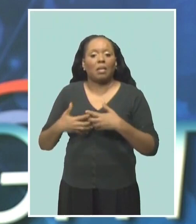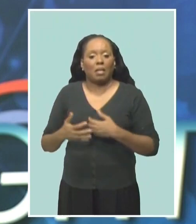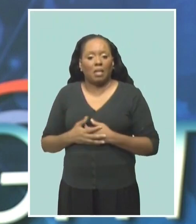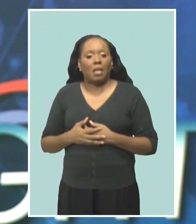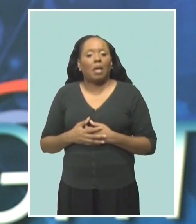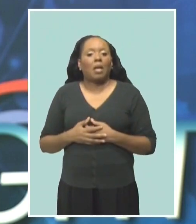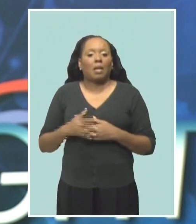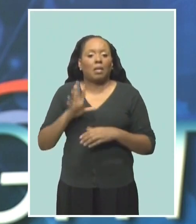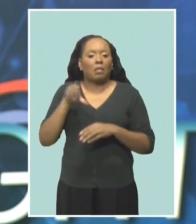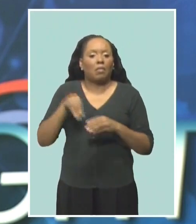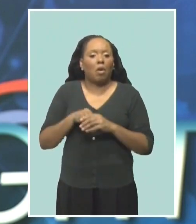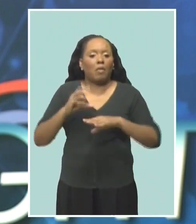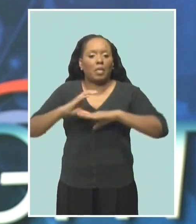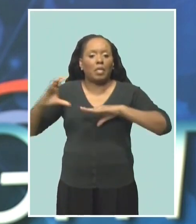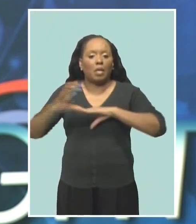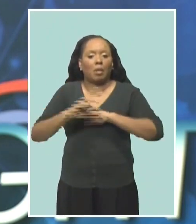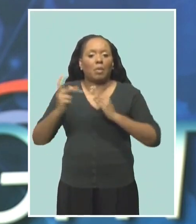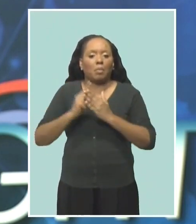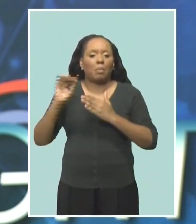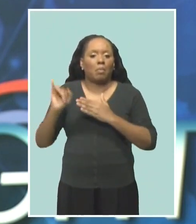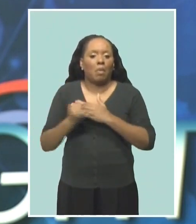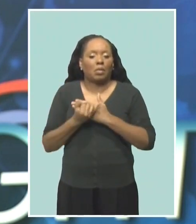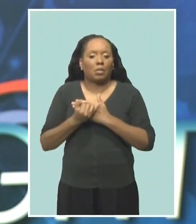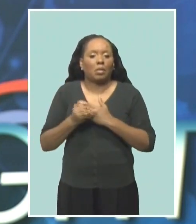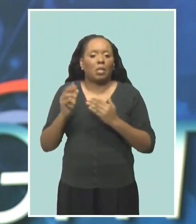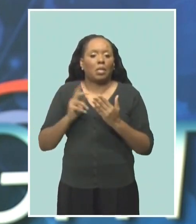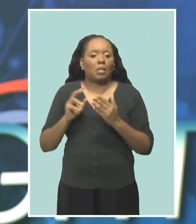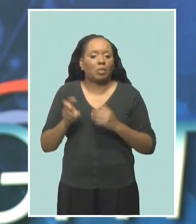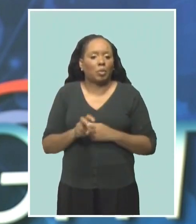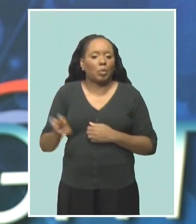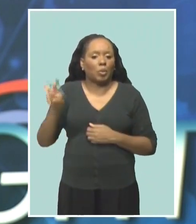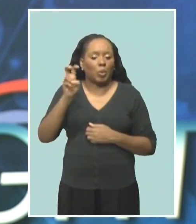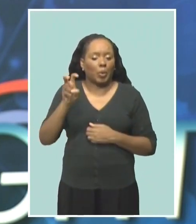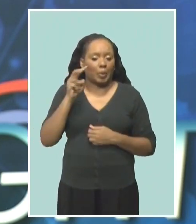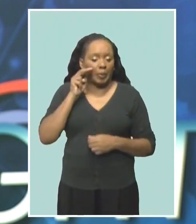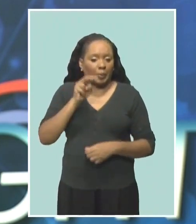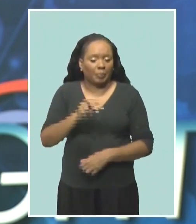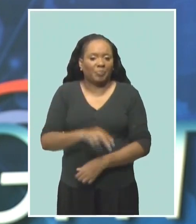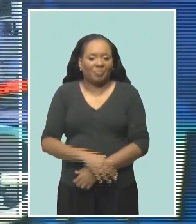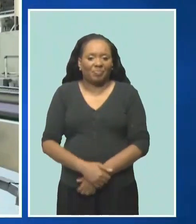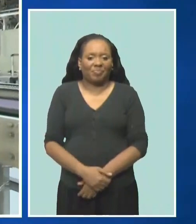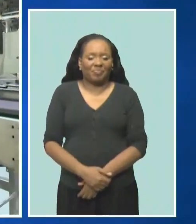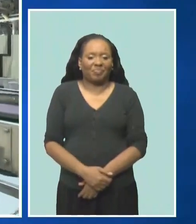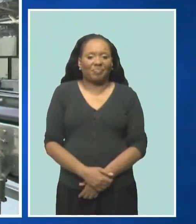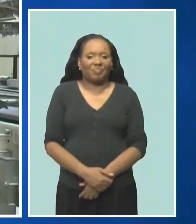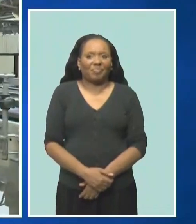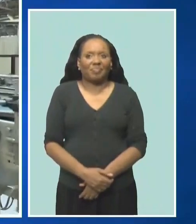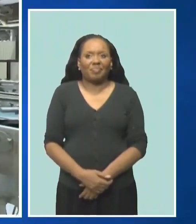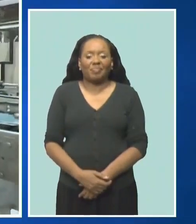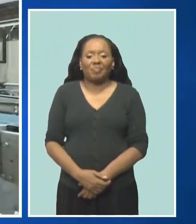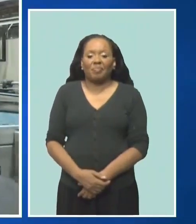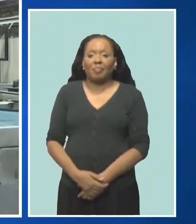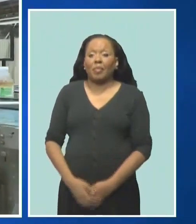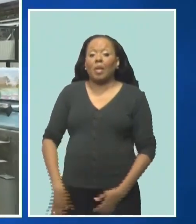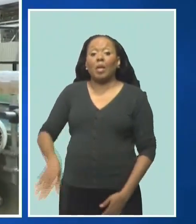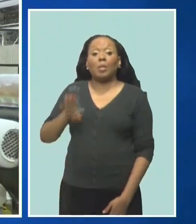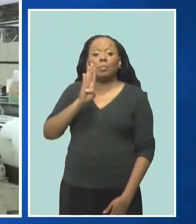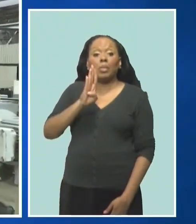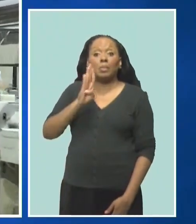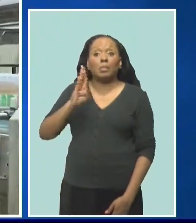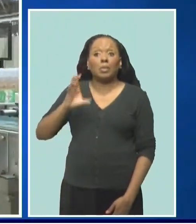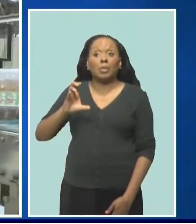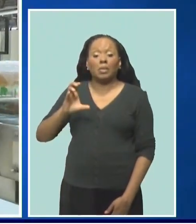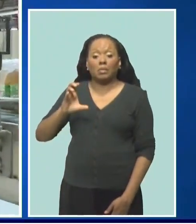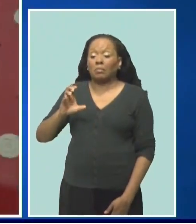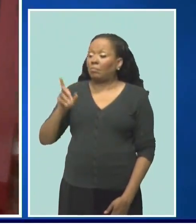Project Partners Tour. Rachel Agard was there and filed this report. The Barbados Bottling Company is